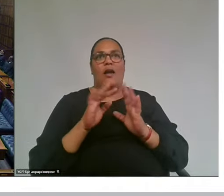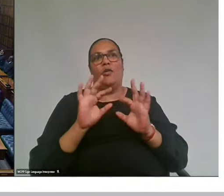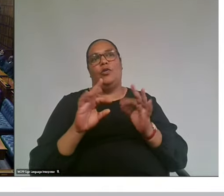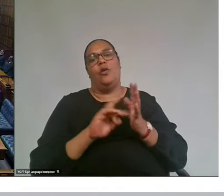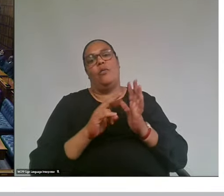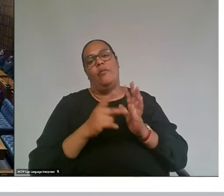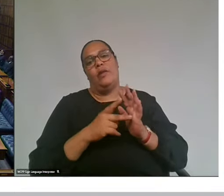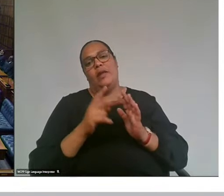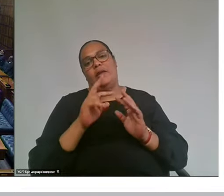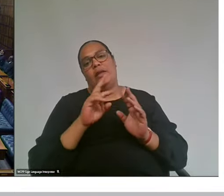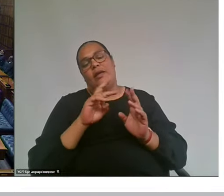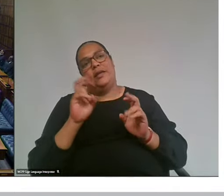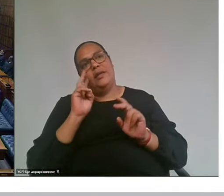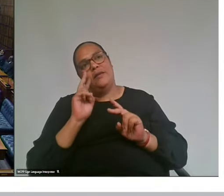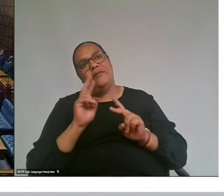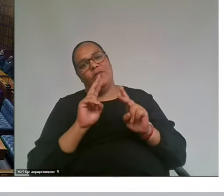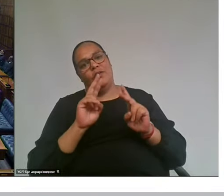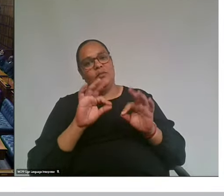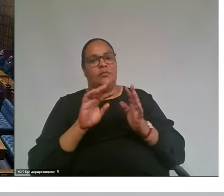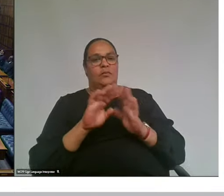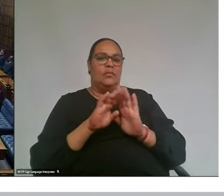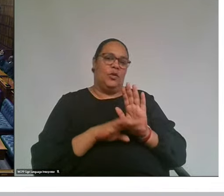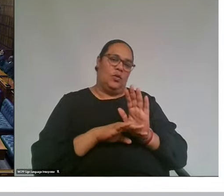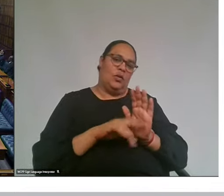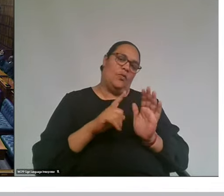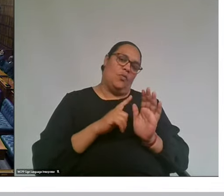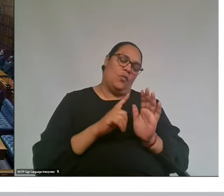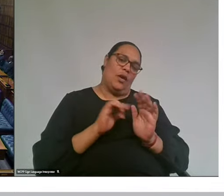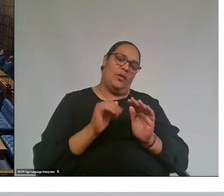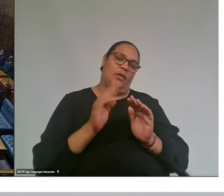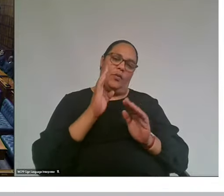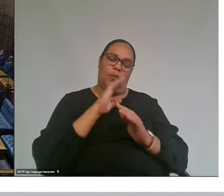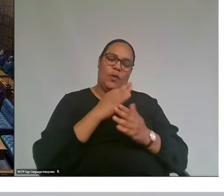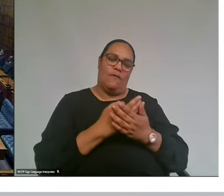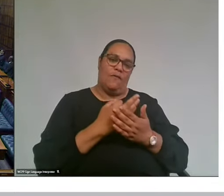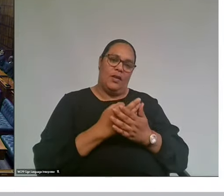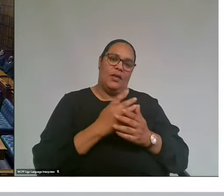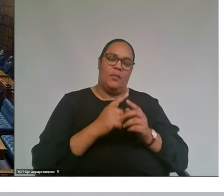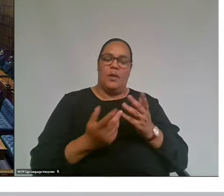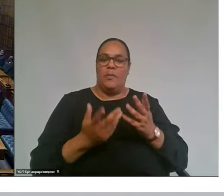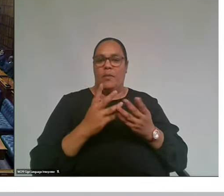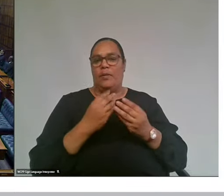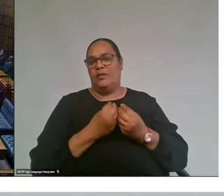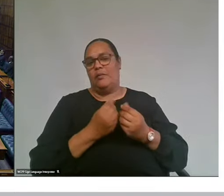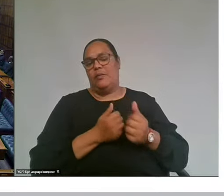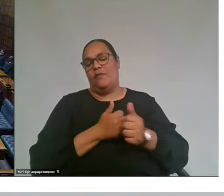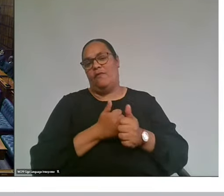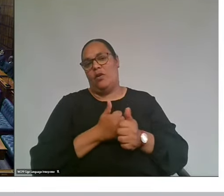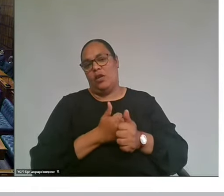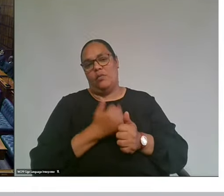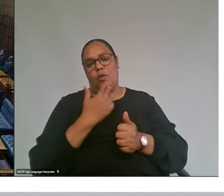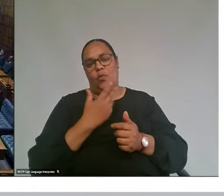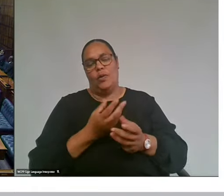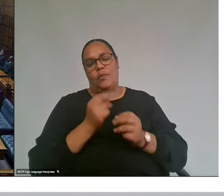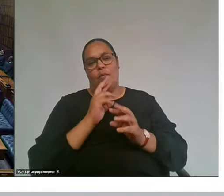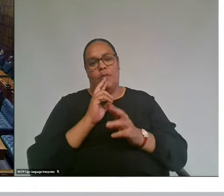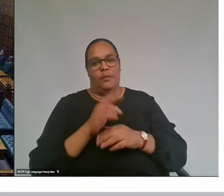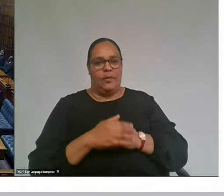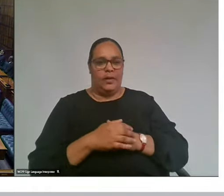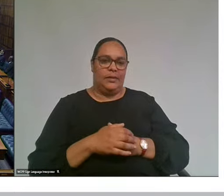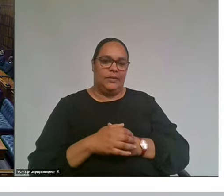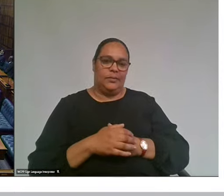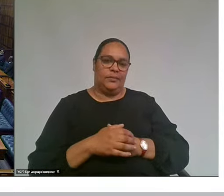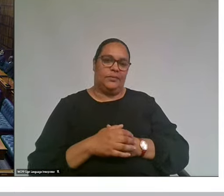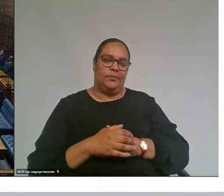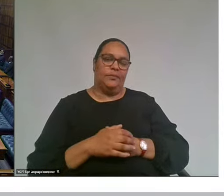on reenvisioning this program given the lack of funding but perhaps that's something to follow up on once we get a reply